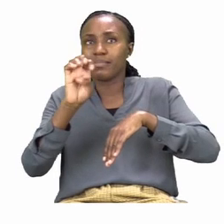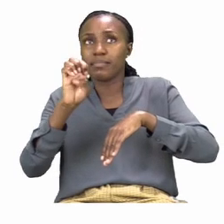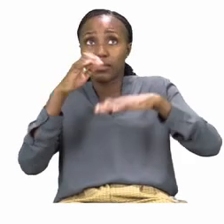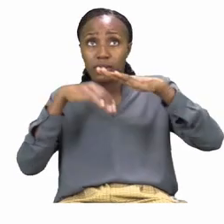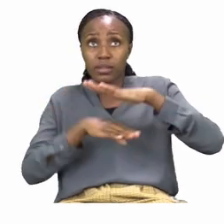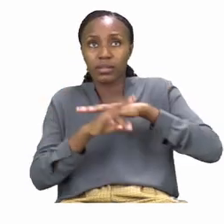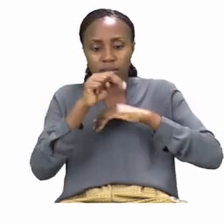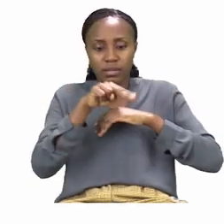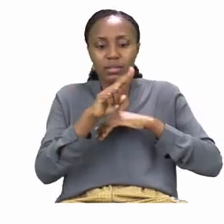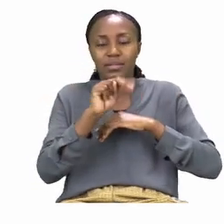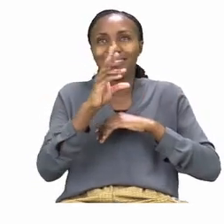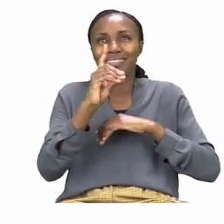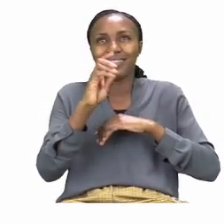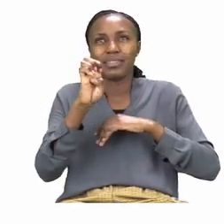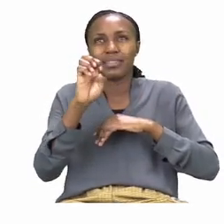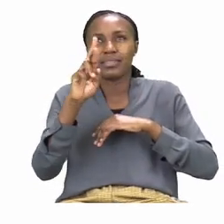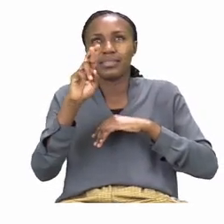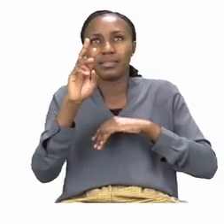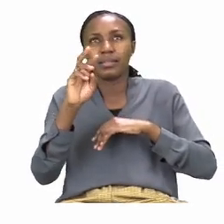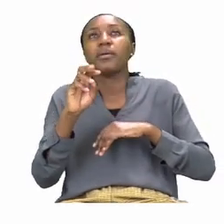under, float,